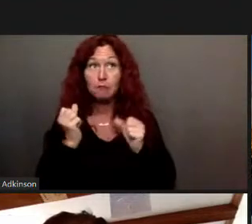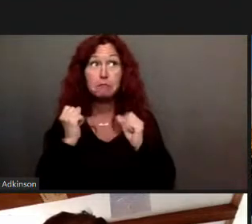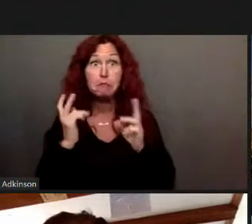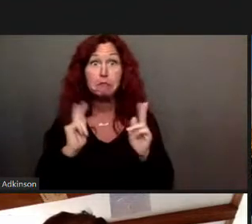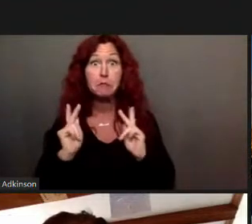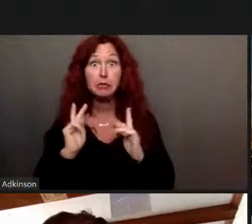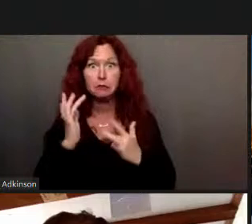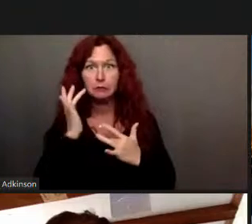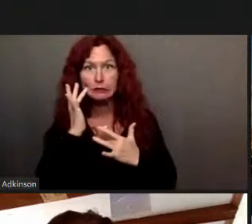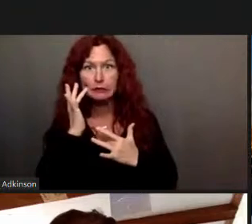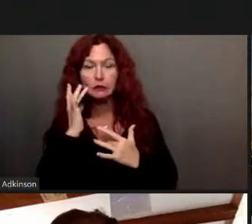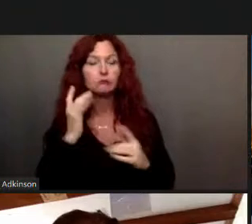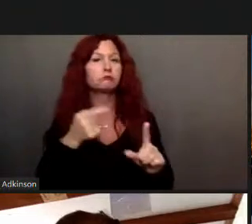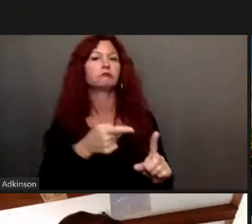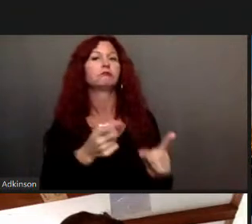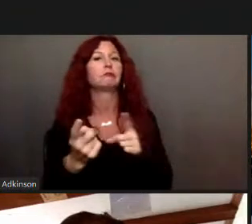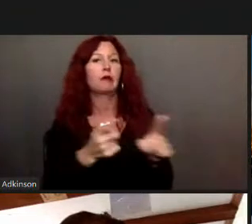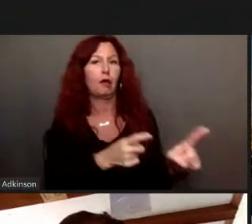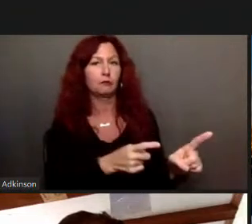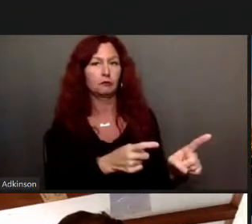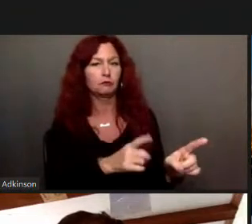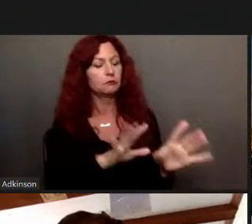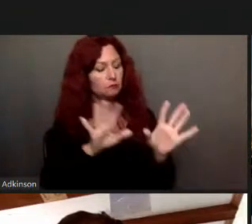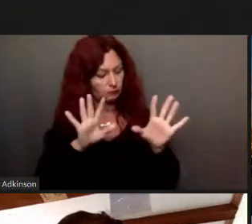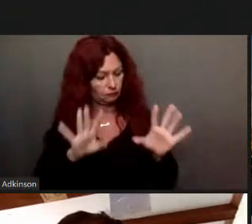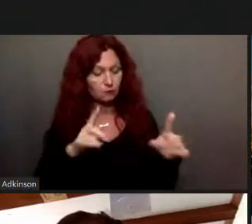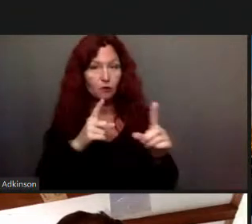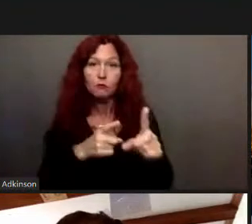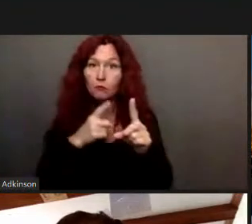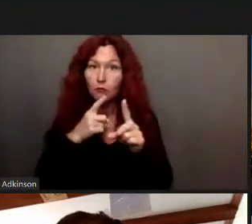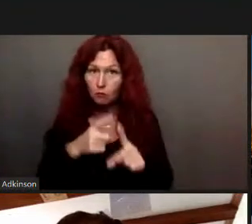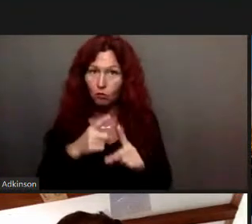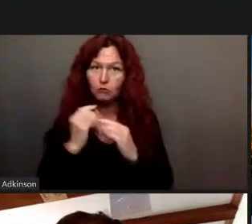serious. So we really have to follow the mayor's direction here.